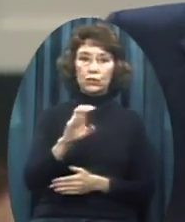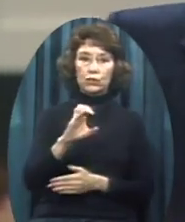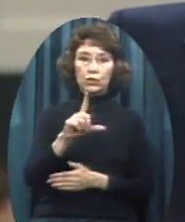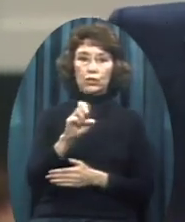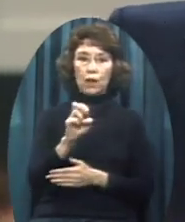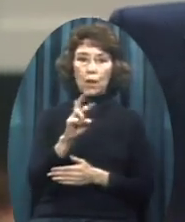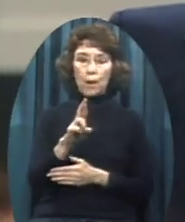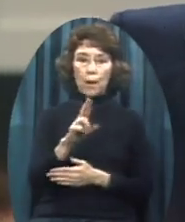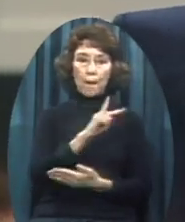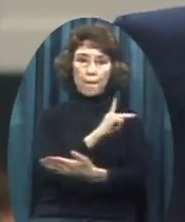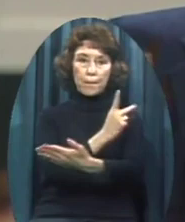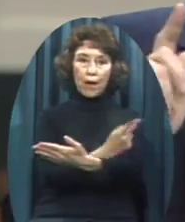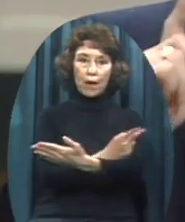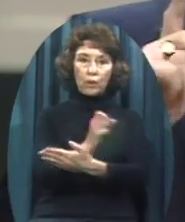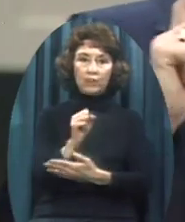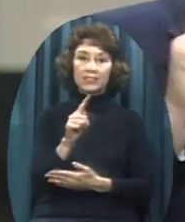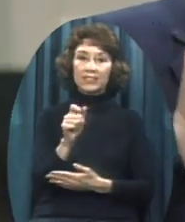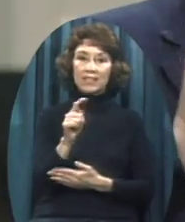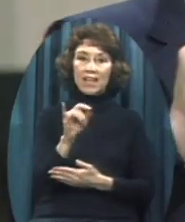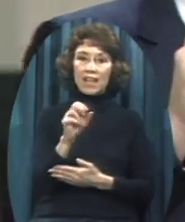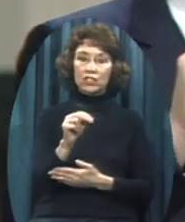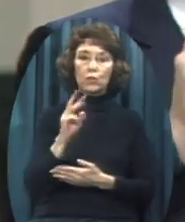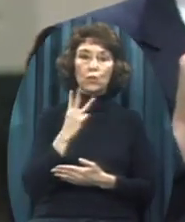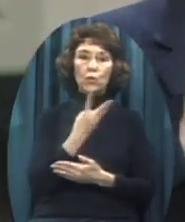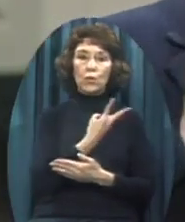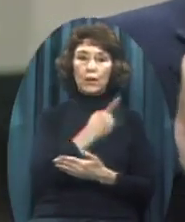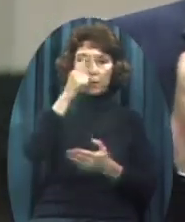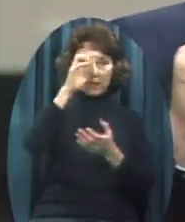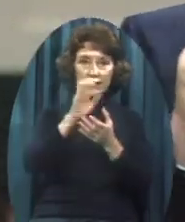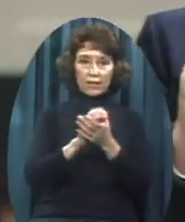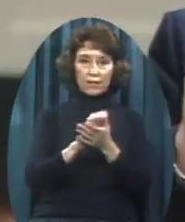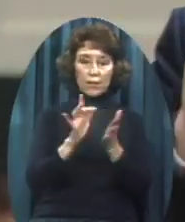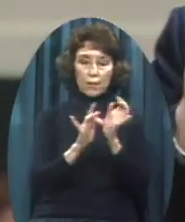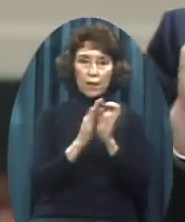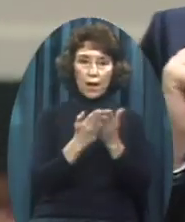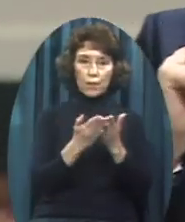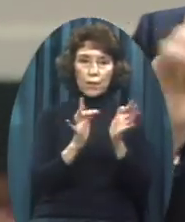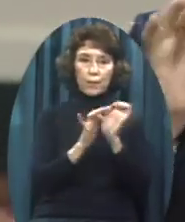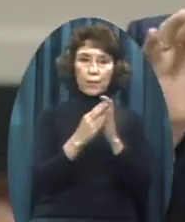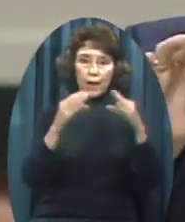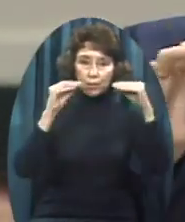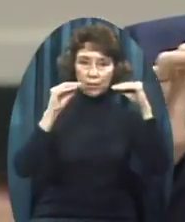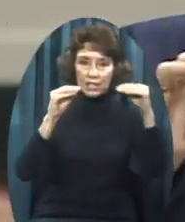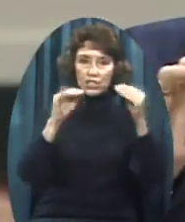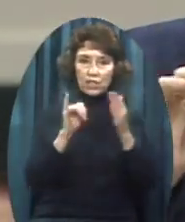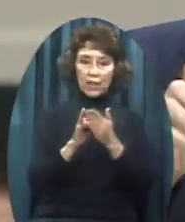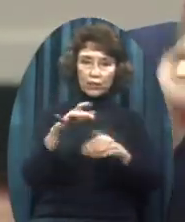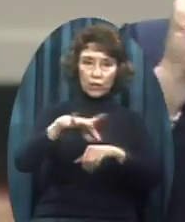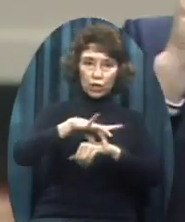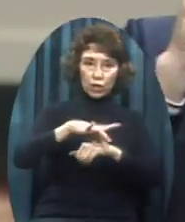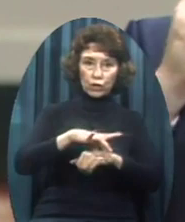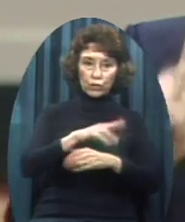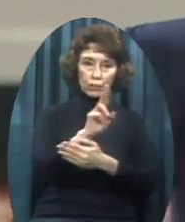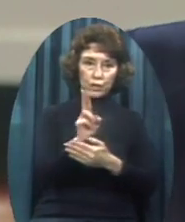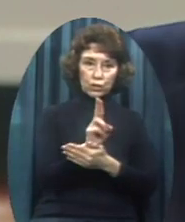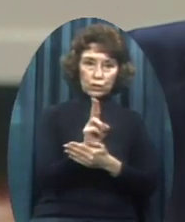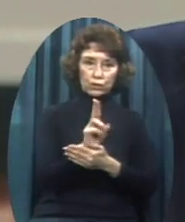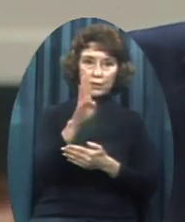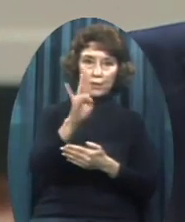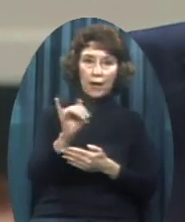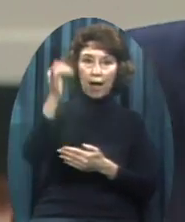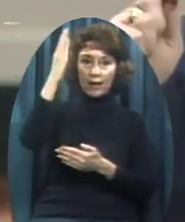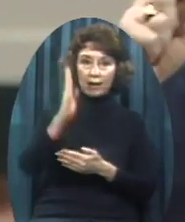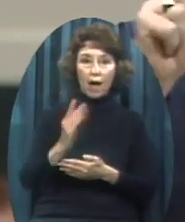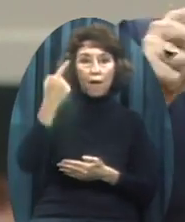believe the Bible, and the Bible teaches clearly that this earth is going to be used by God for people, as it now is, for at least 1,007